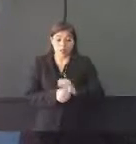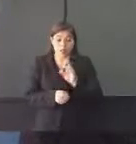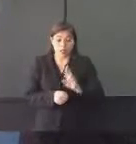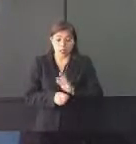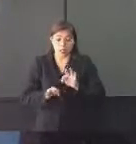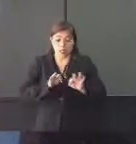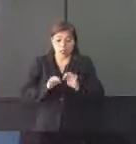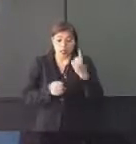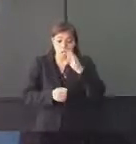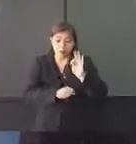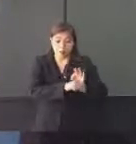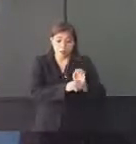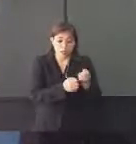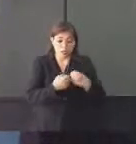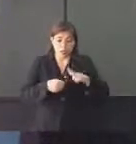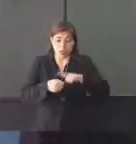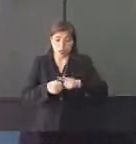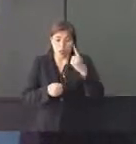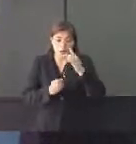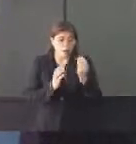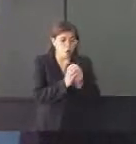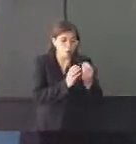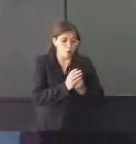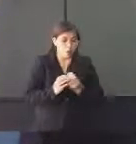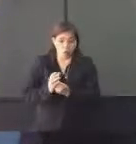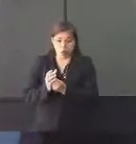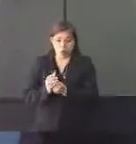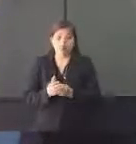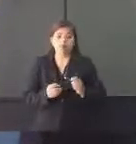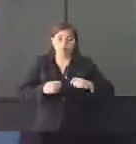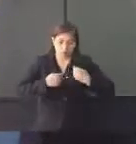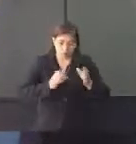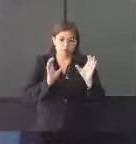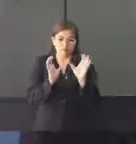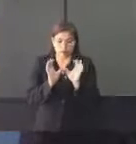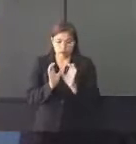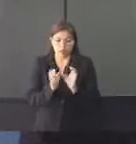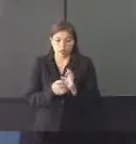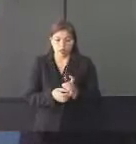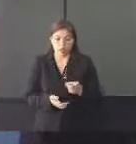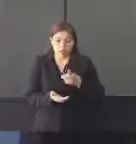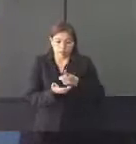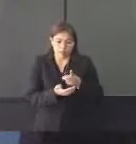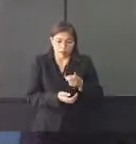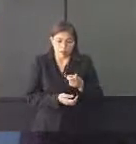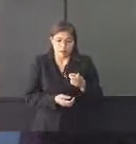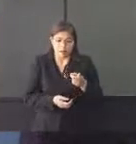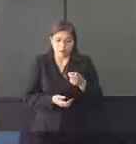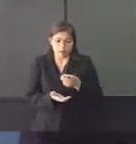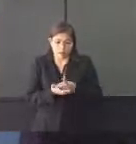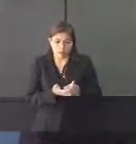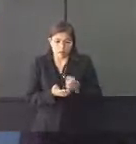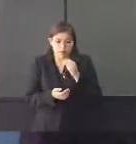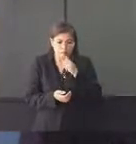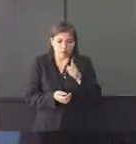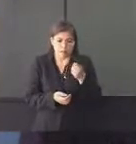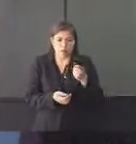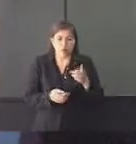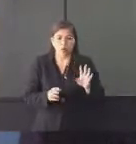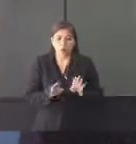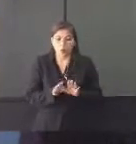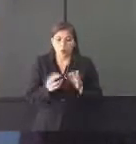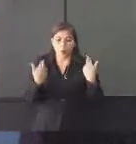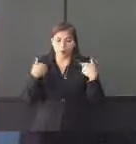registered before the Labor Secretary as training agent, certified by the Directorate of Education of